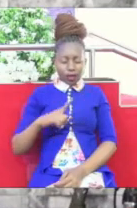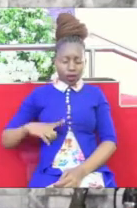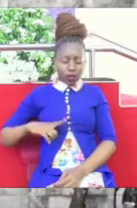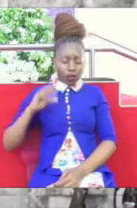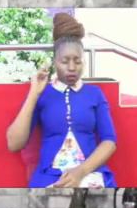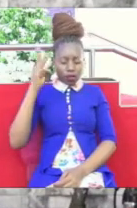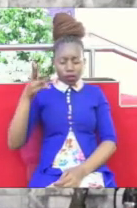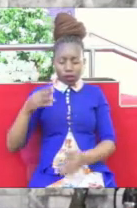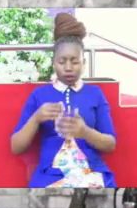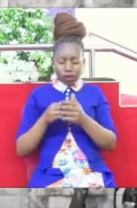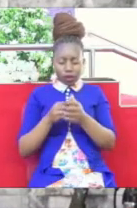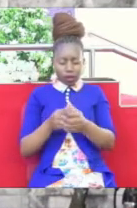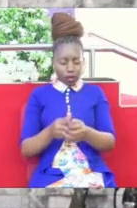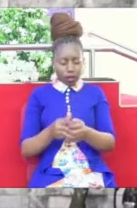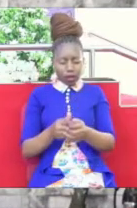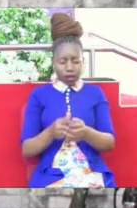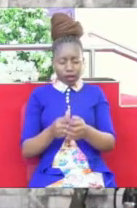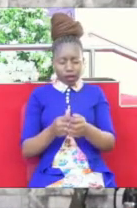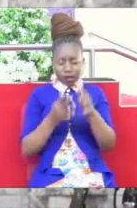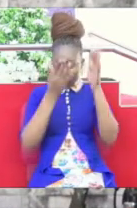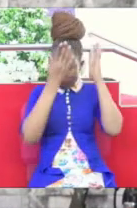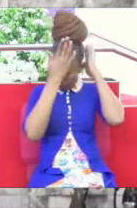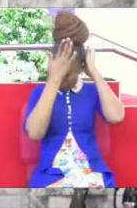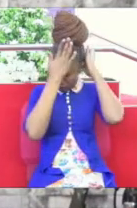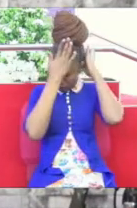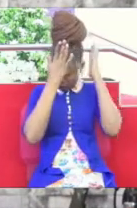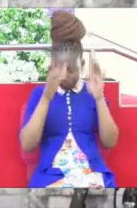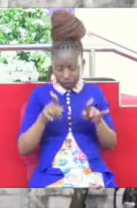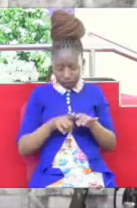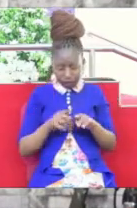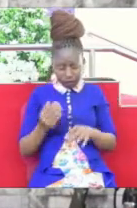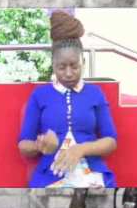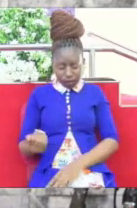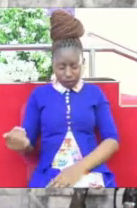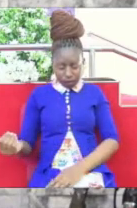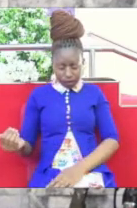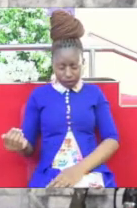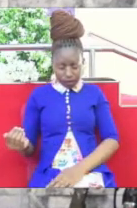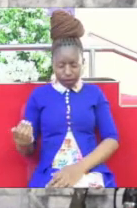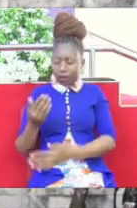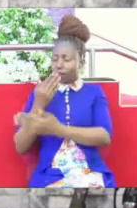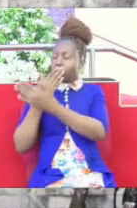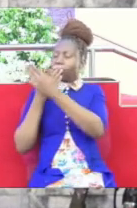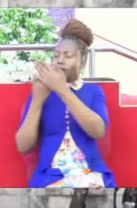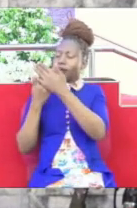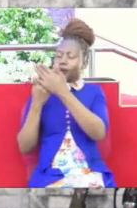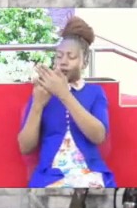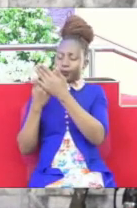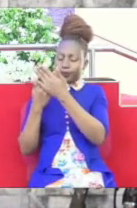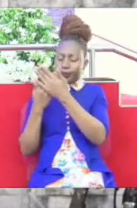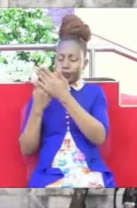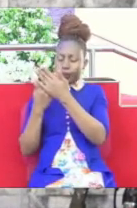that you go before them and that you're their rear guard. I thank you, God,